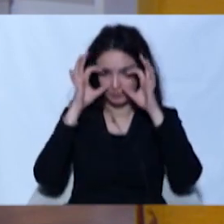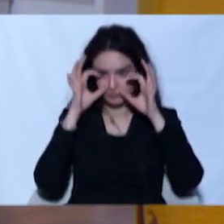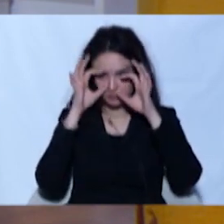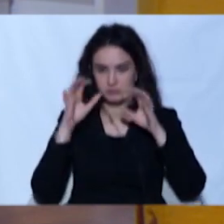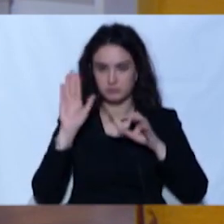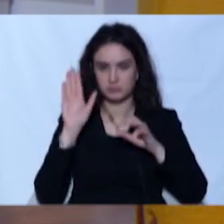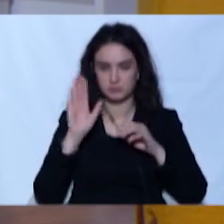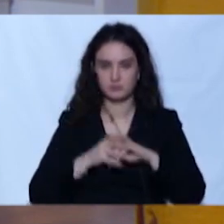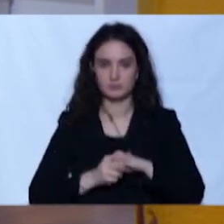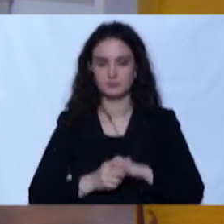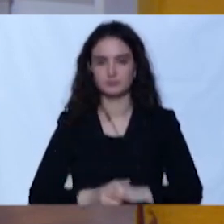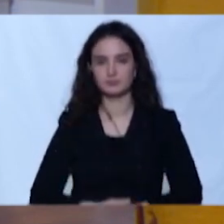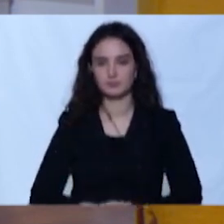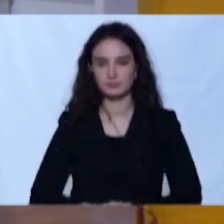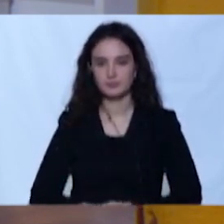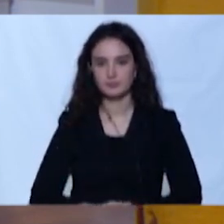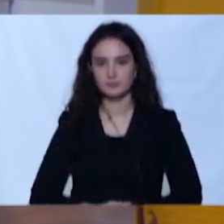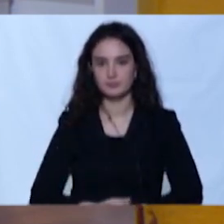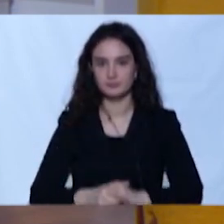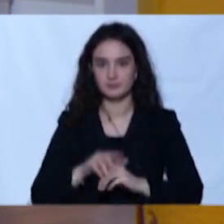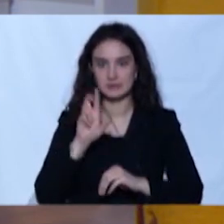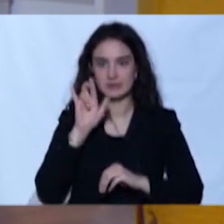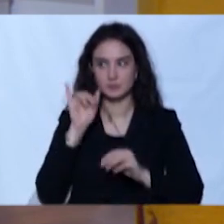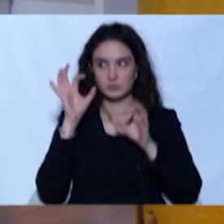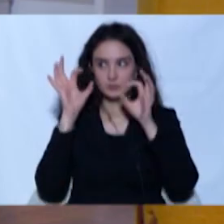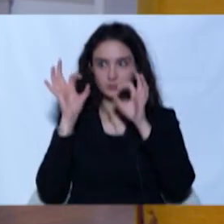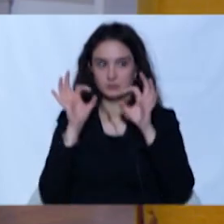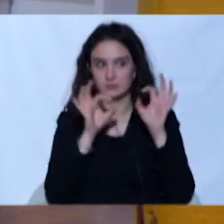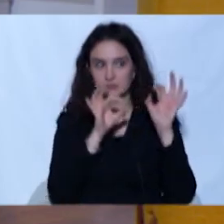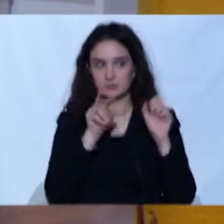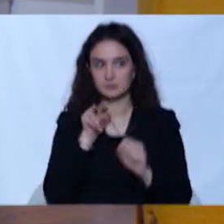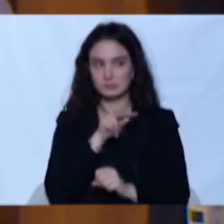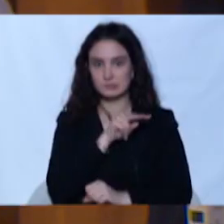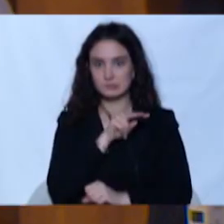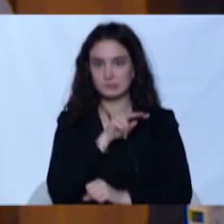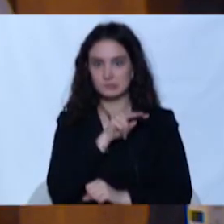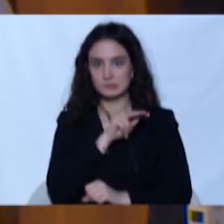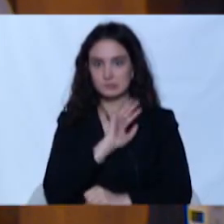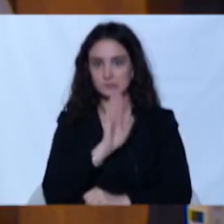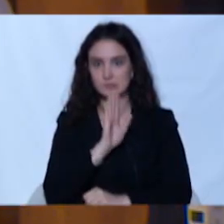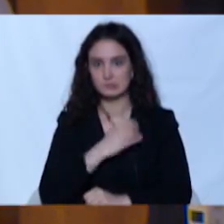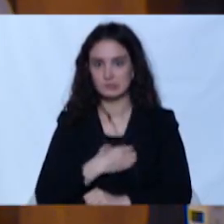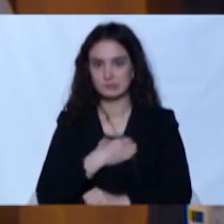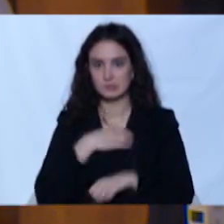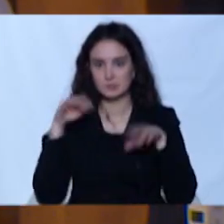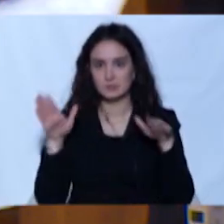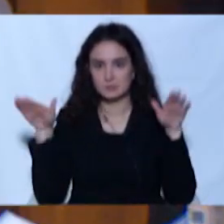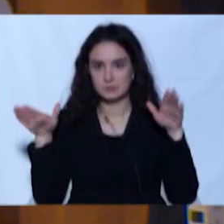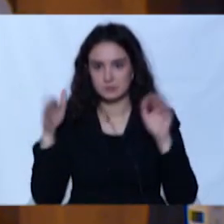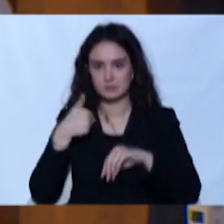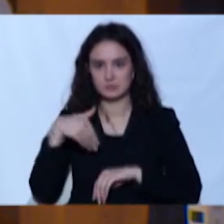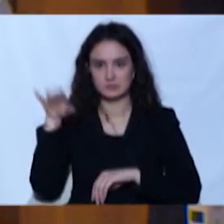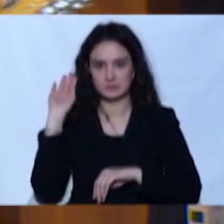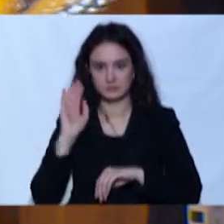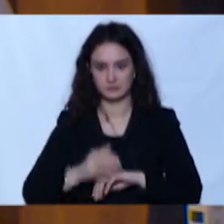Owl took one look at the gruffalo. "Ooh, goodbye, little mouse,"